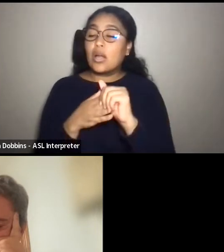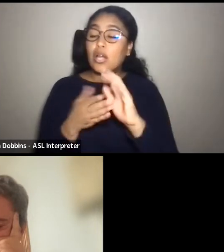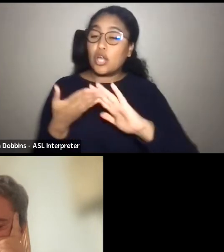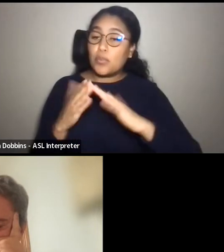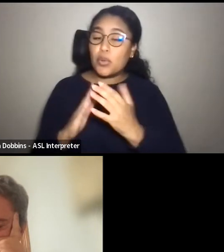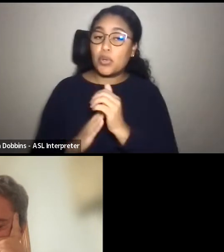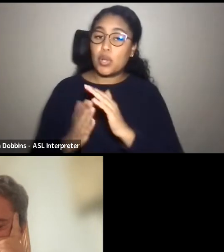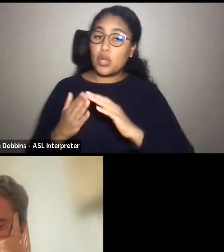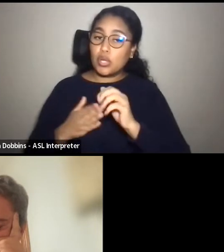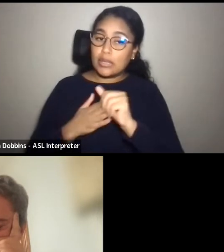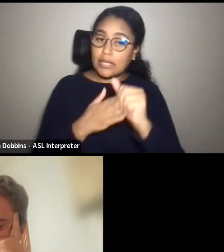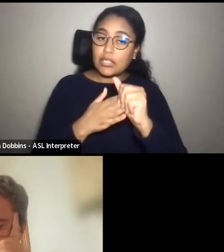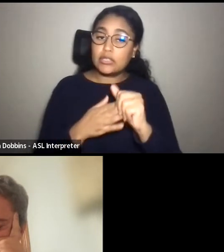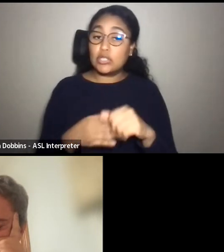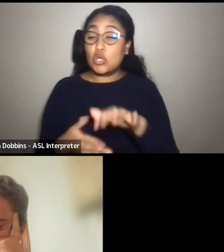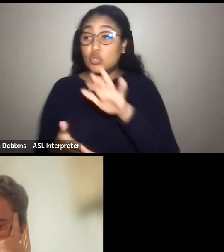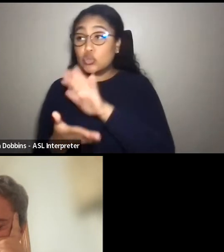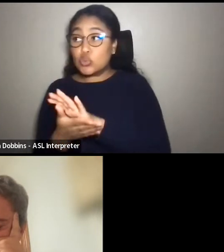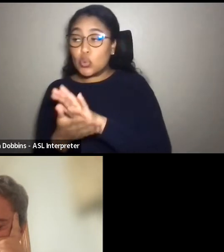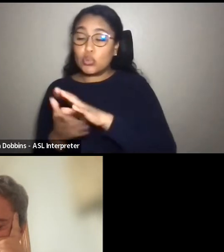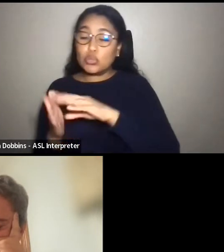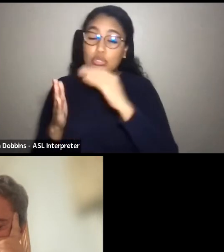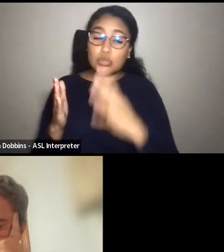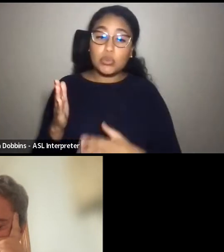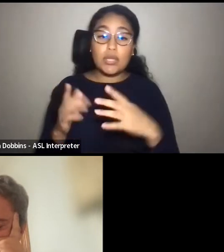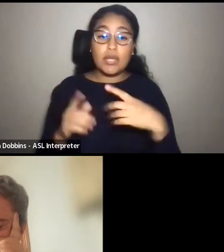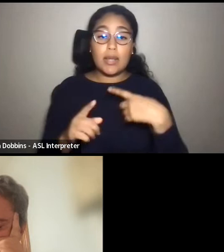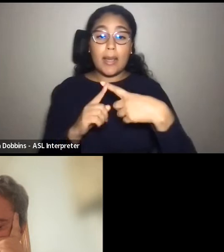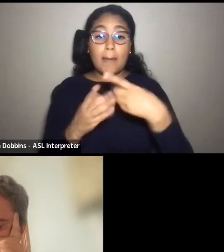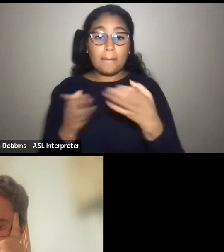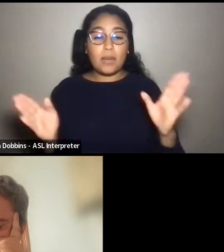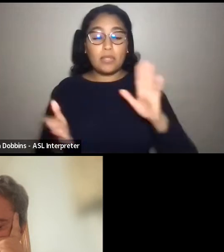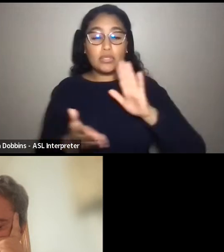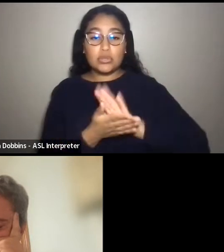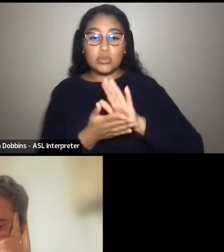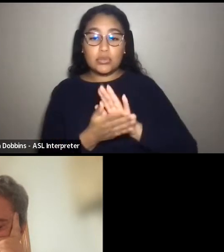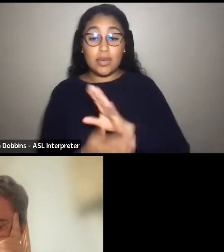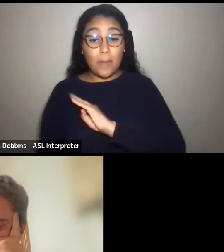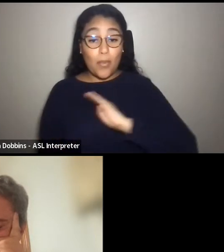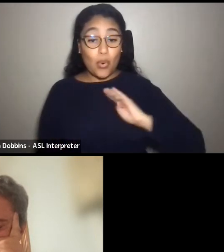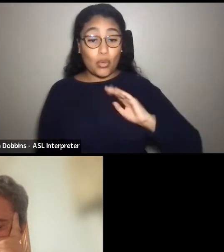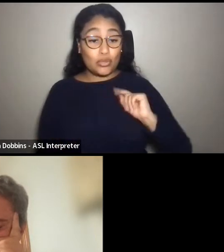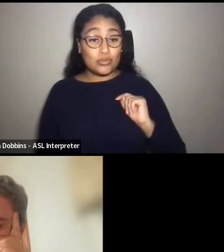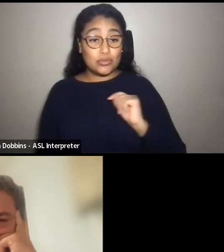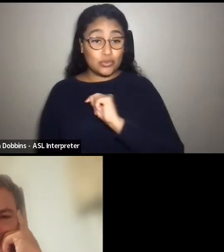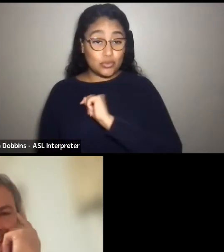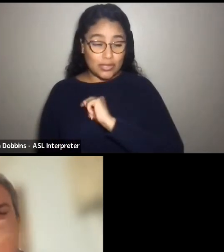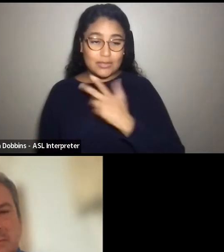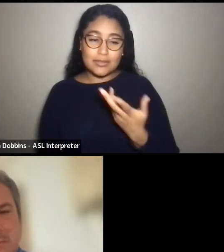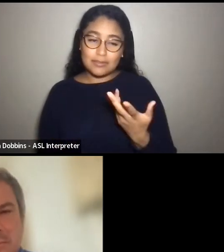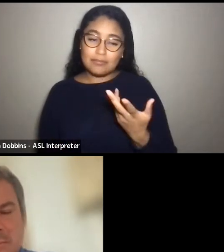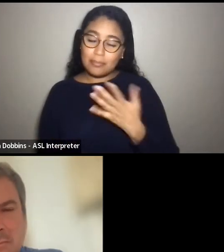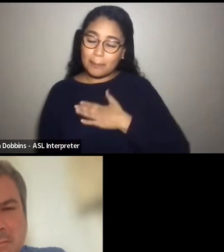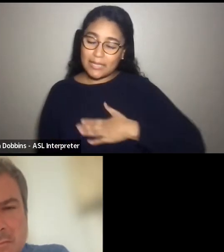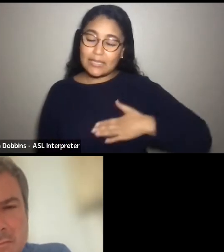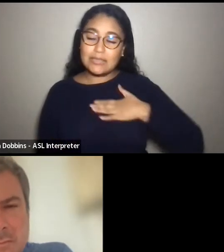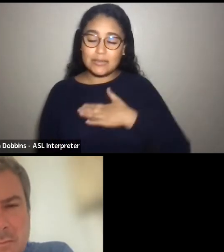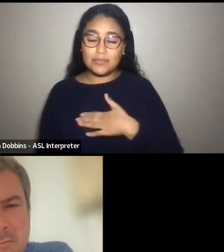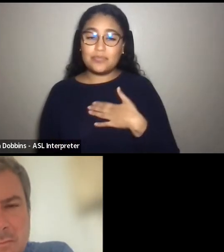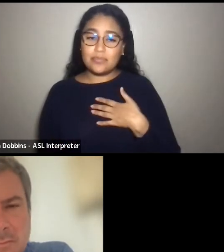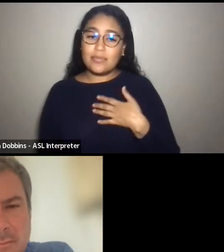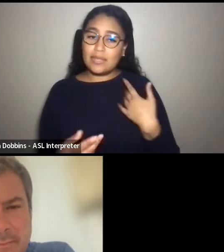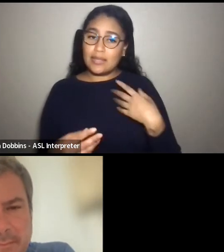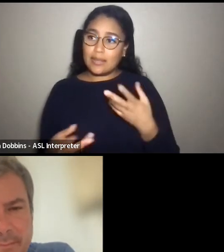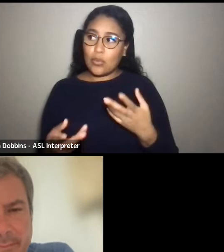advocates for children, the school district, and public schools. Members of the Board of Trustees, let us enable you to provide